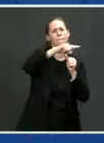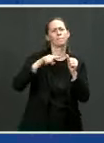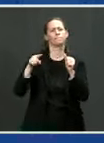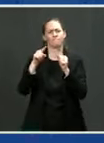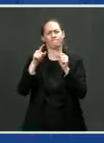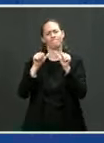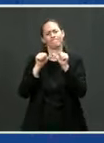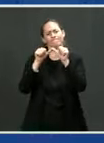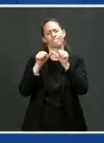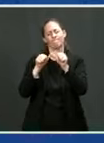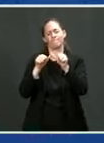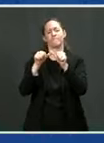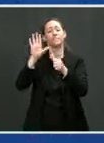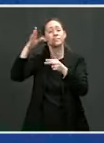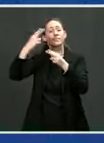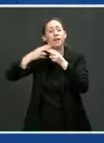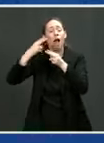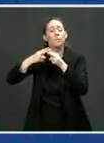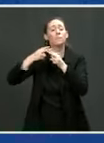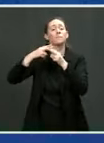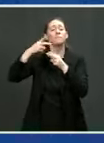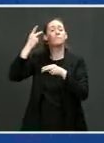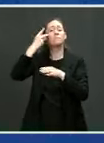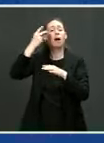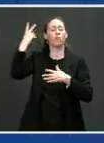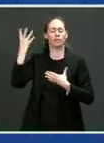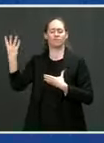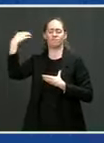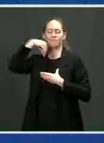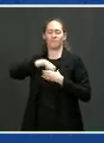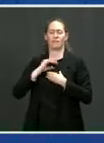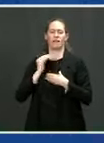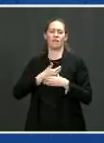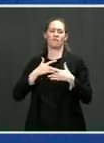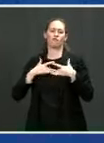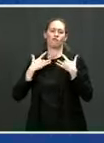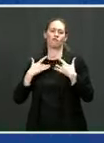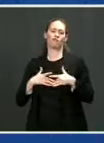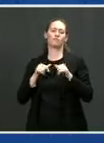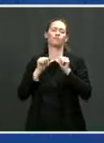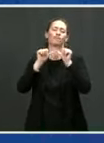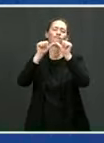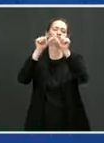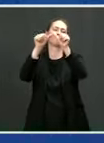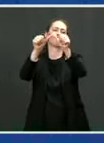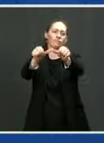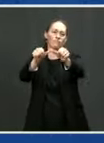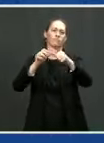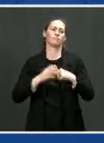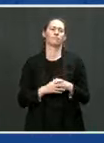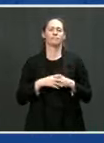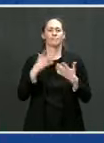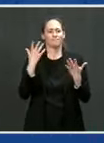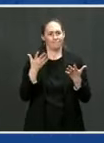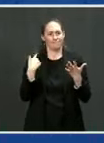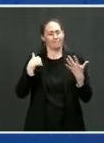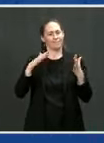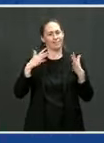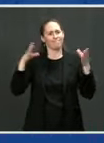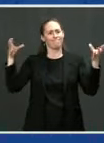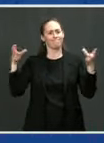hearts forever. Twice in 2 months have many of us been brought together here in the Capitol